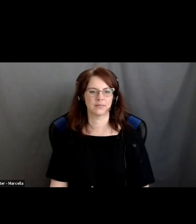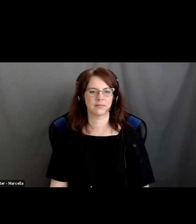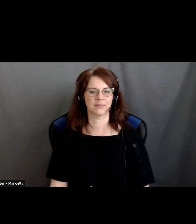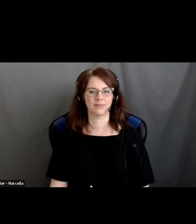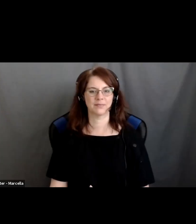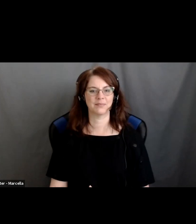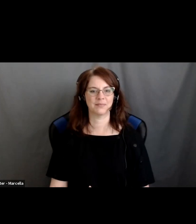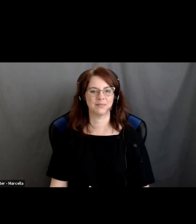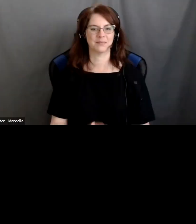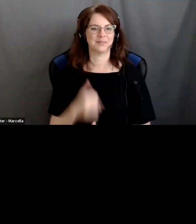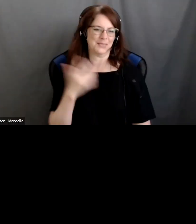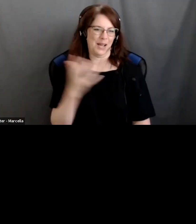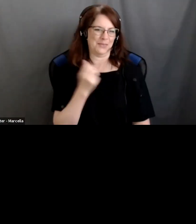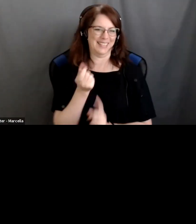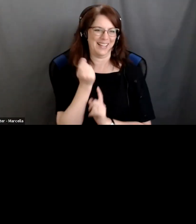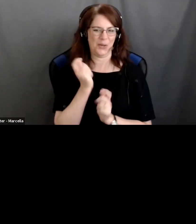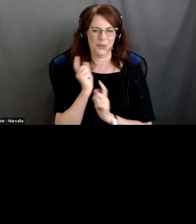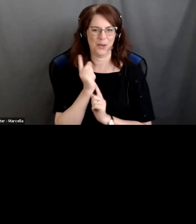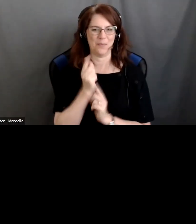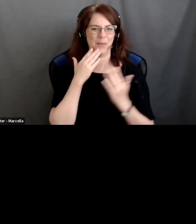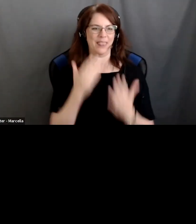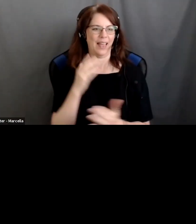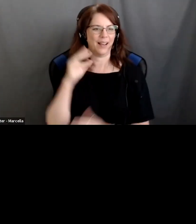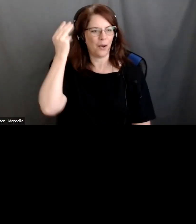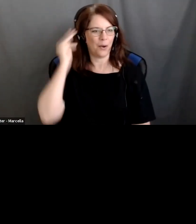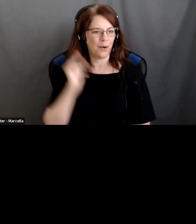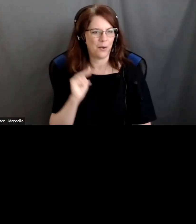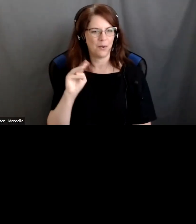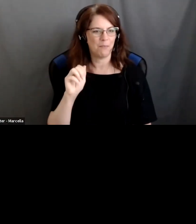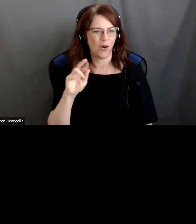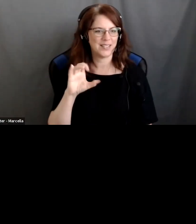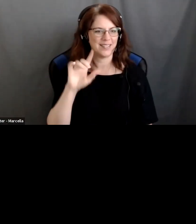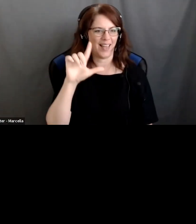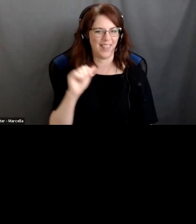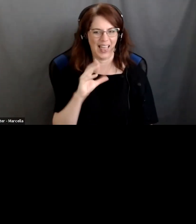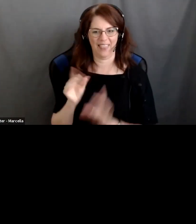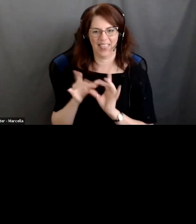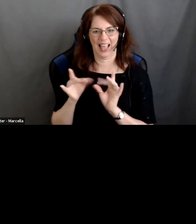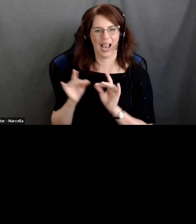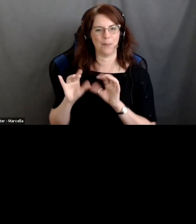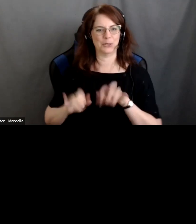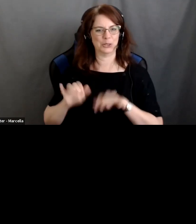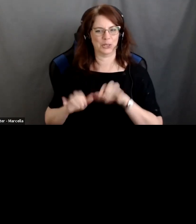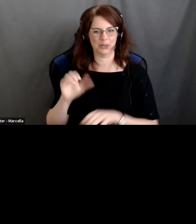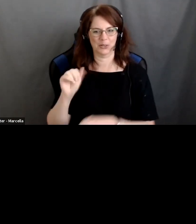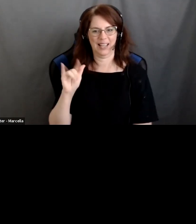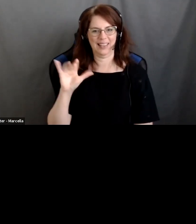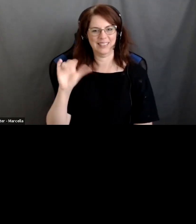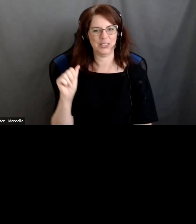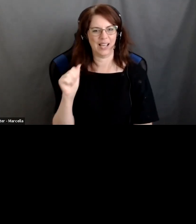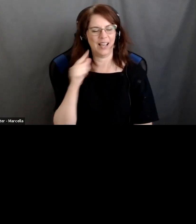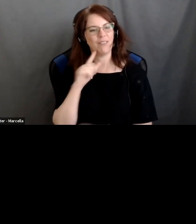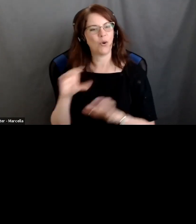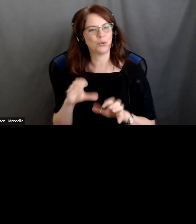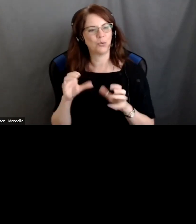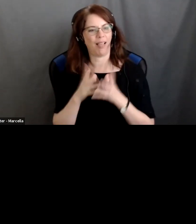Well, and I'll take a quick moment to thank Marcella and our captioner as well today. I think it's Alicia for doing